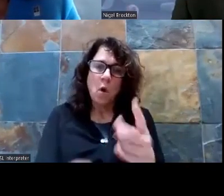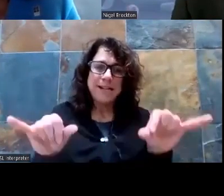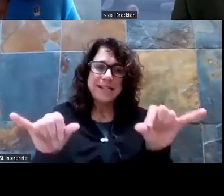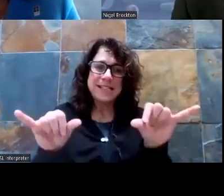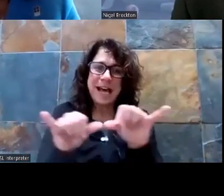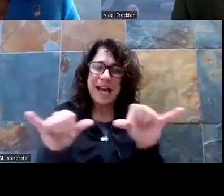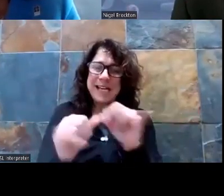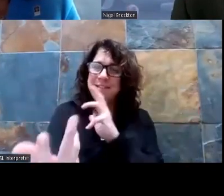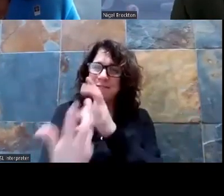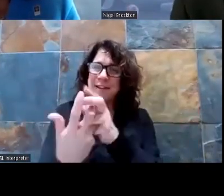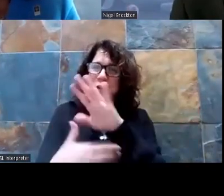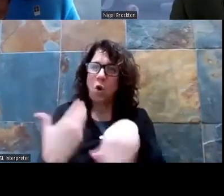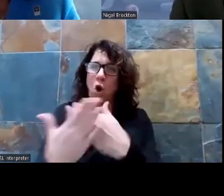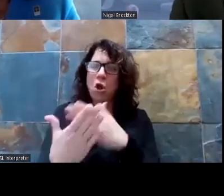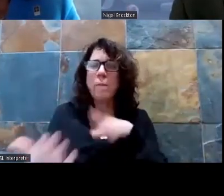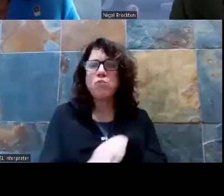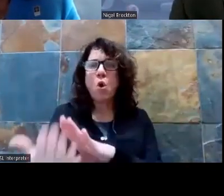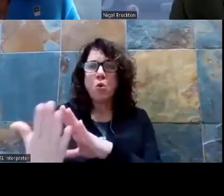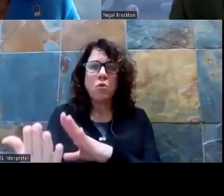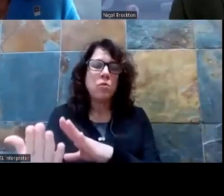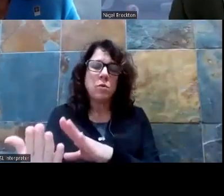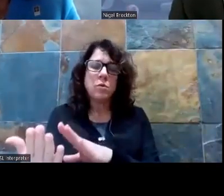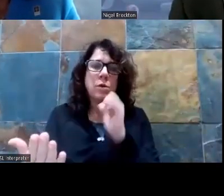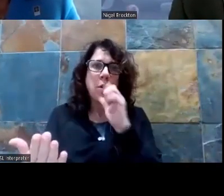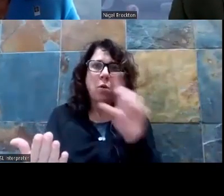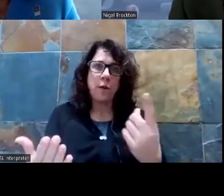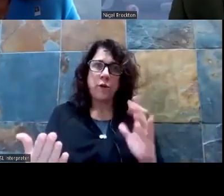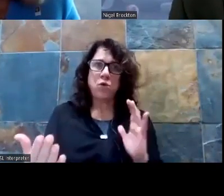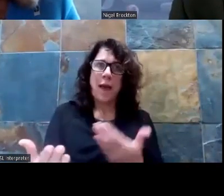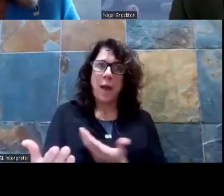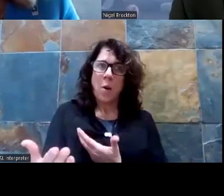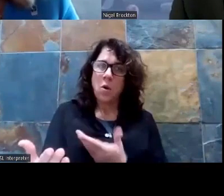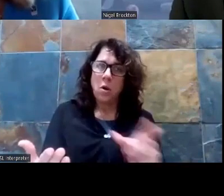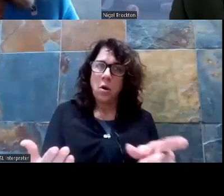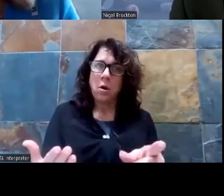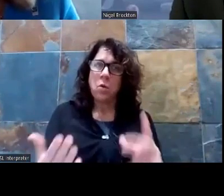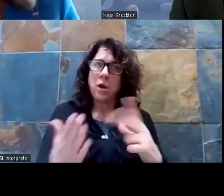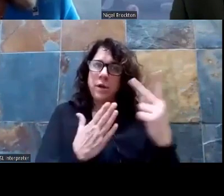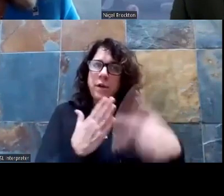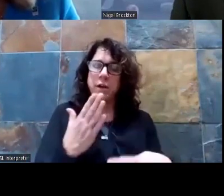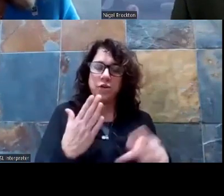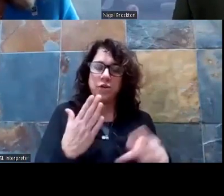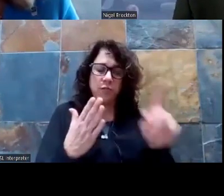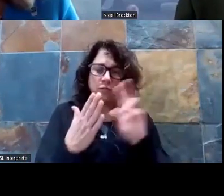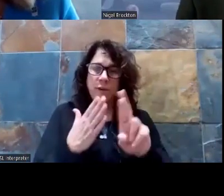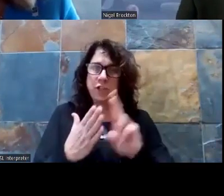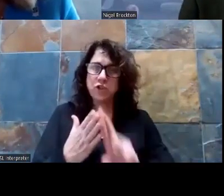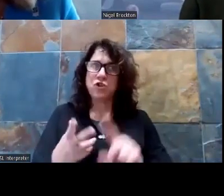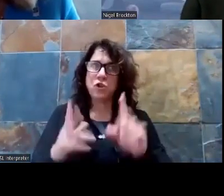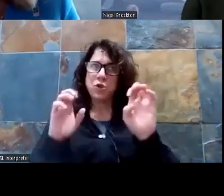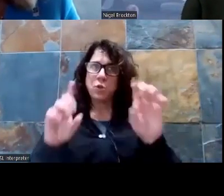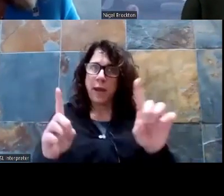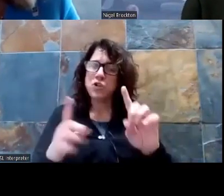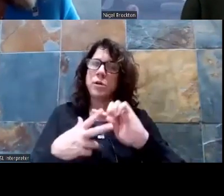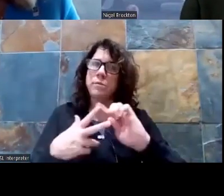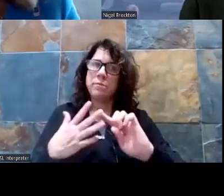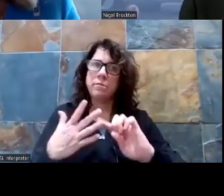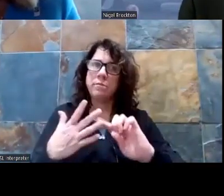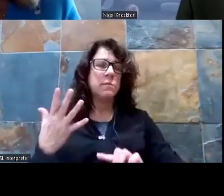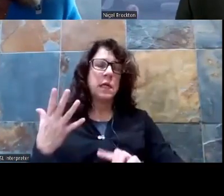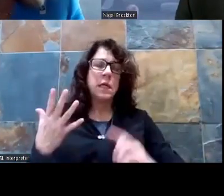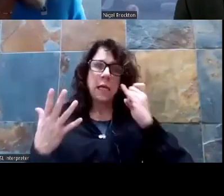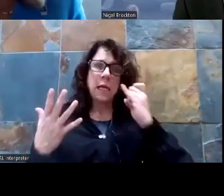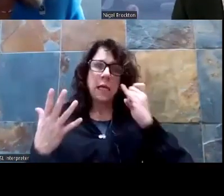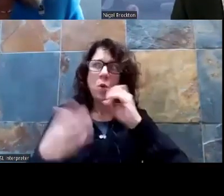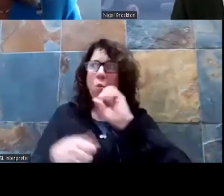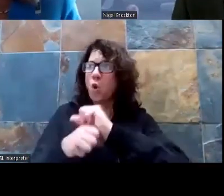one-size-fits-all approach, that not only do our initiatives, our research, our education,